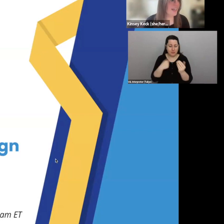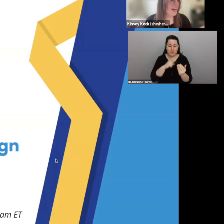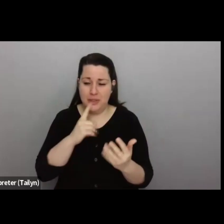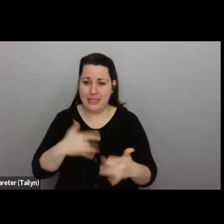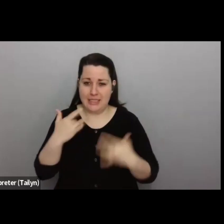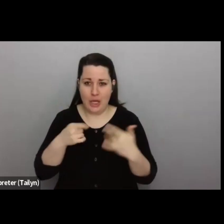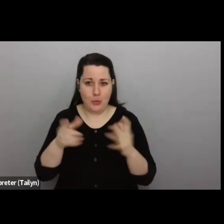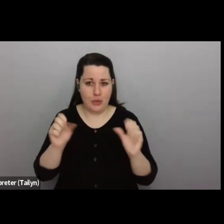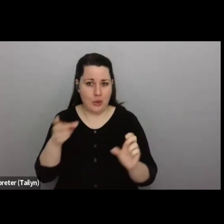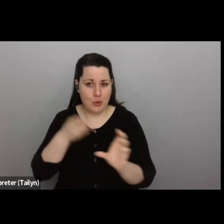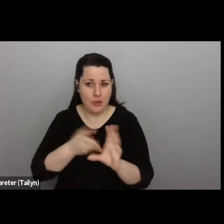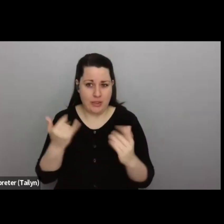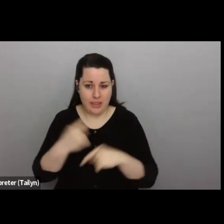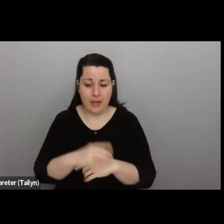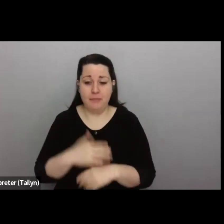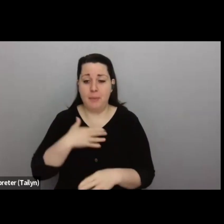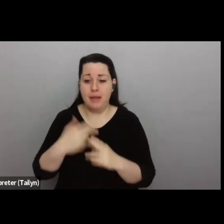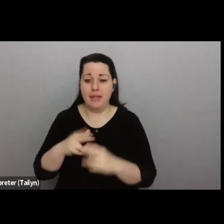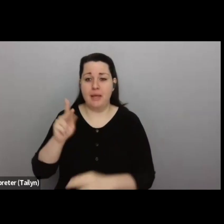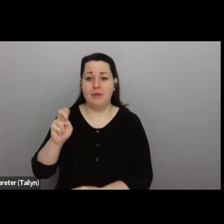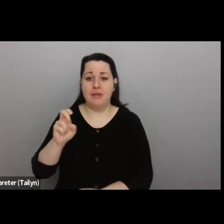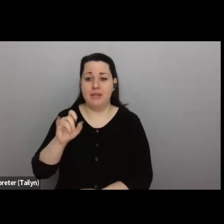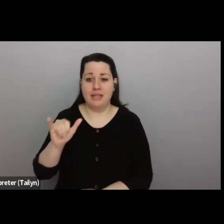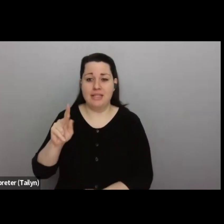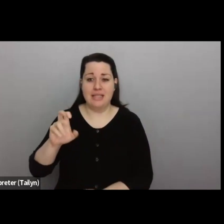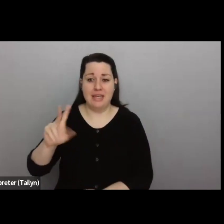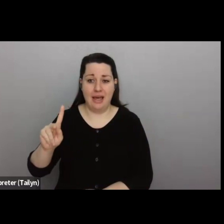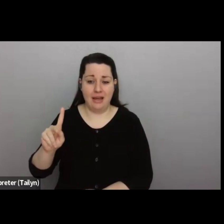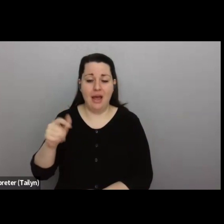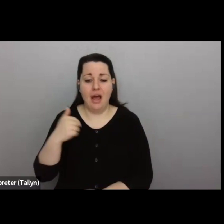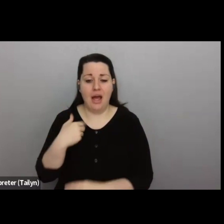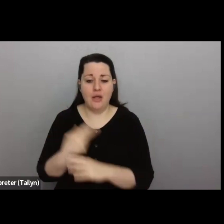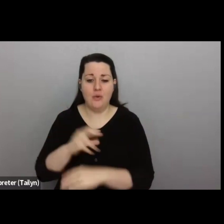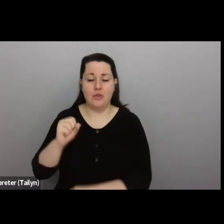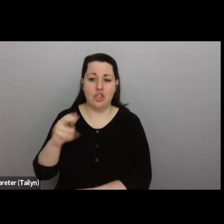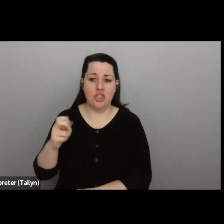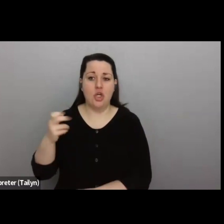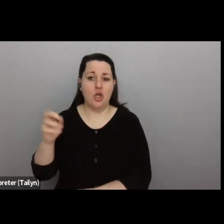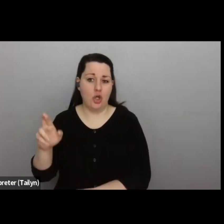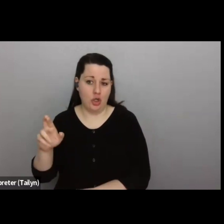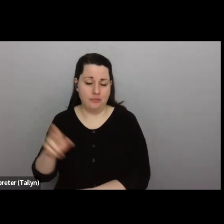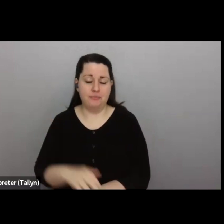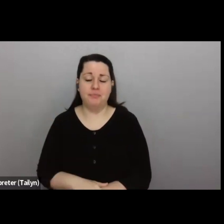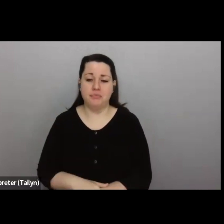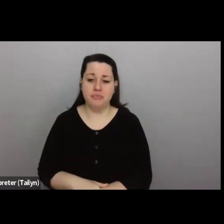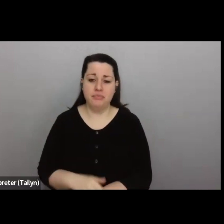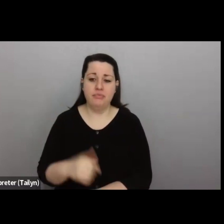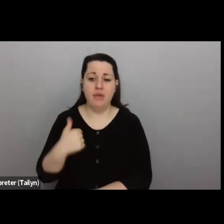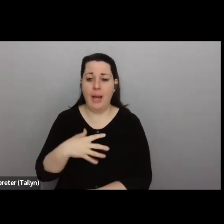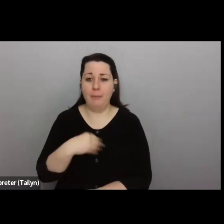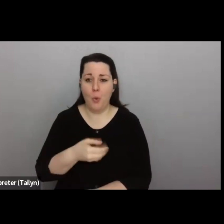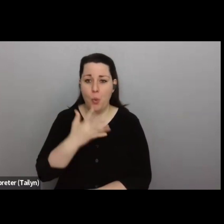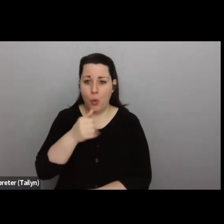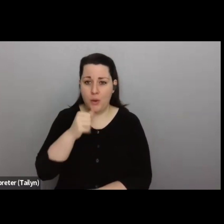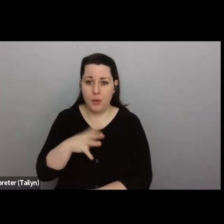us. My name is Kinsey Keck. I use she, her pronouns. I am a white woman with